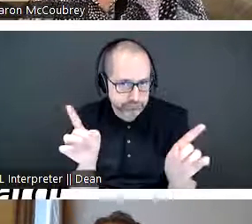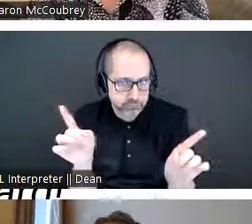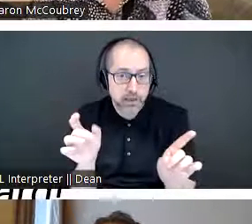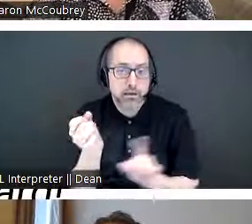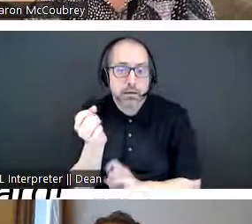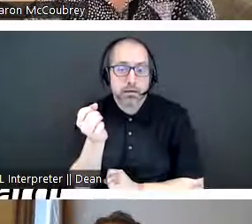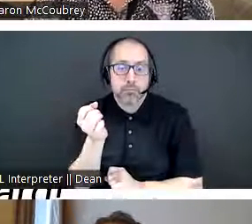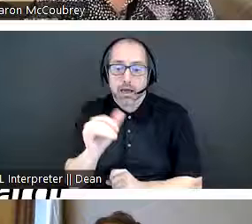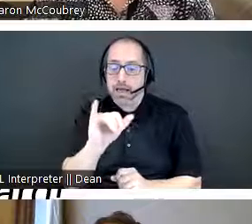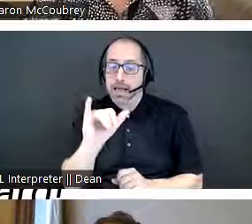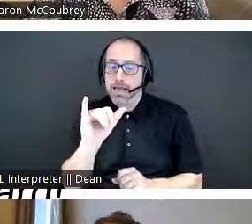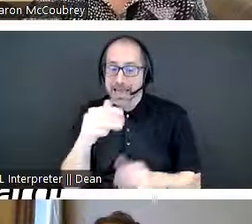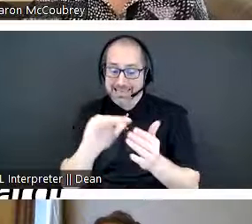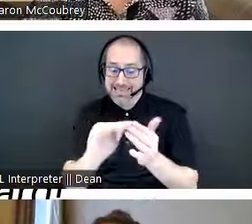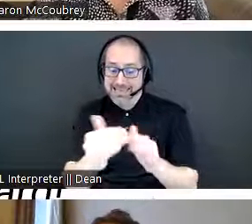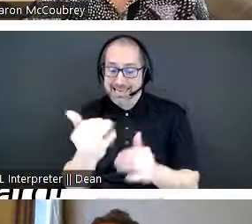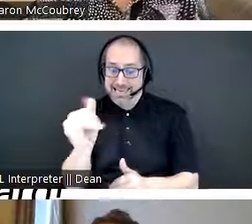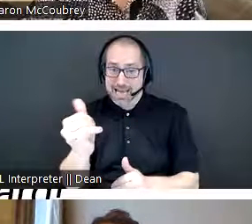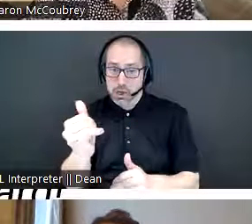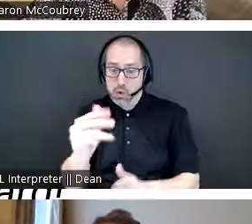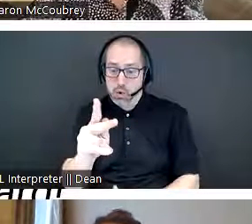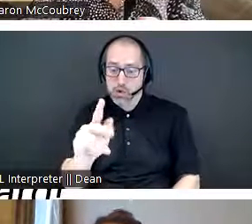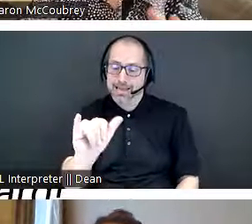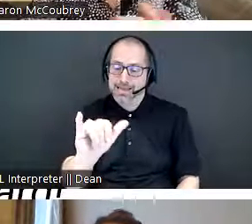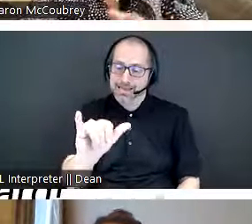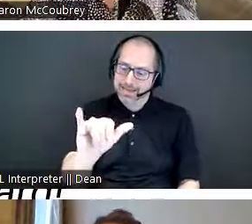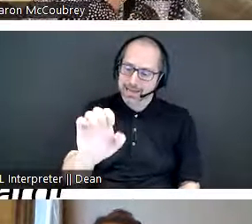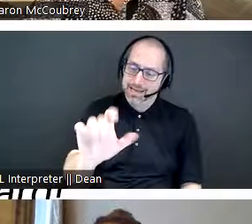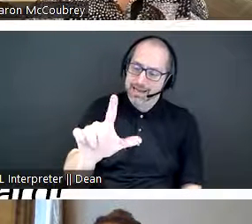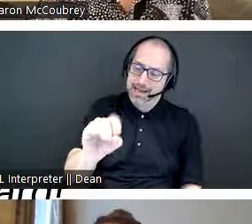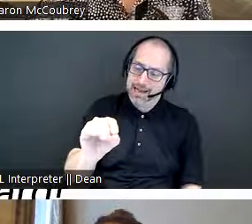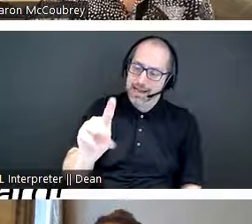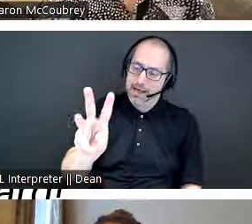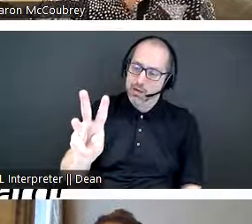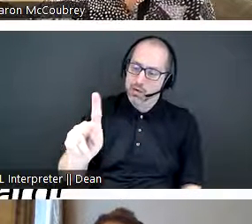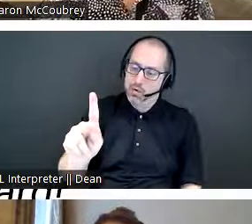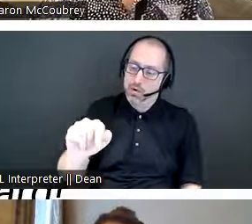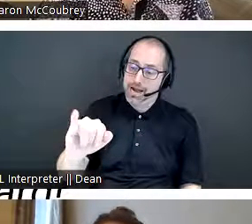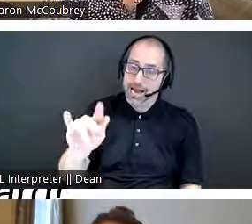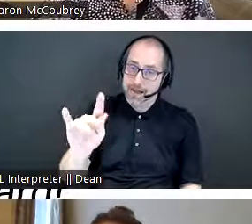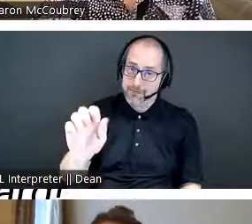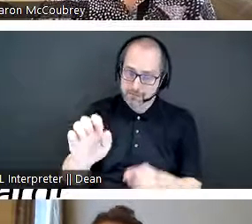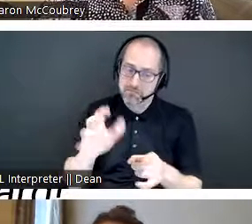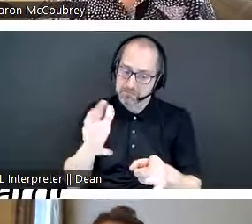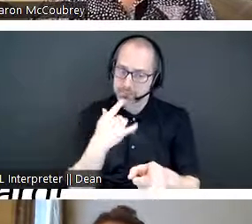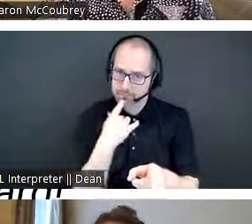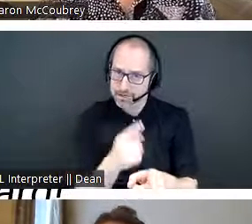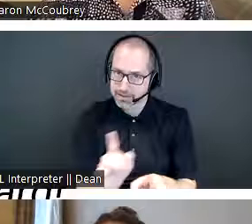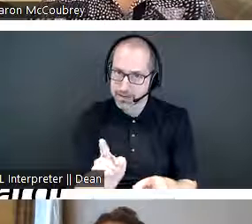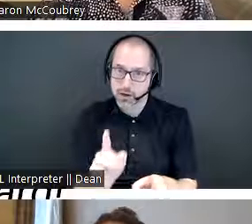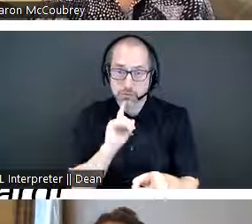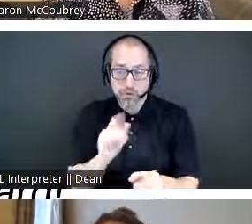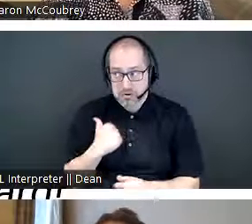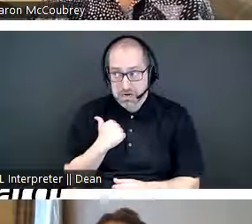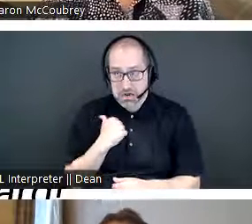of Yellowknife has declared. So in all parts of Canada, there has been great